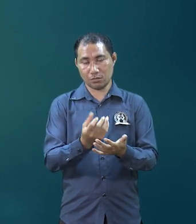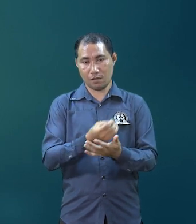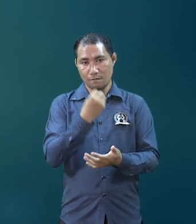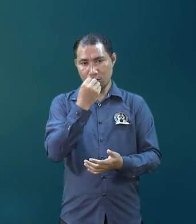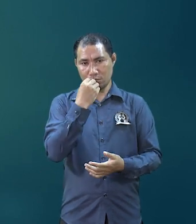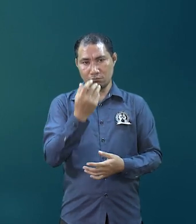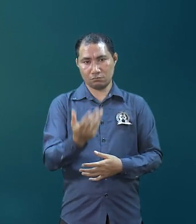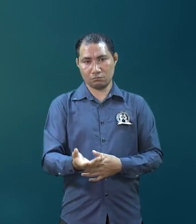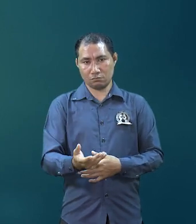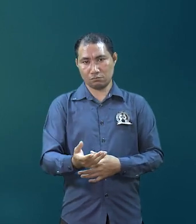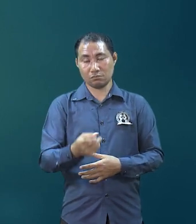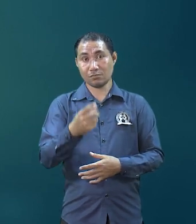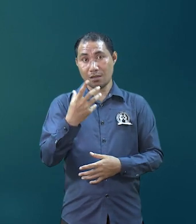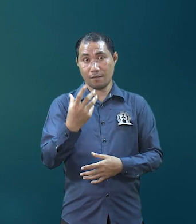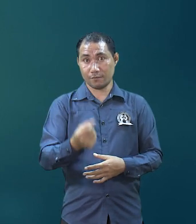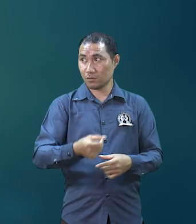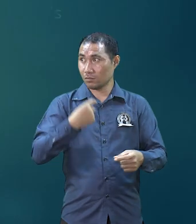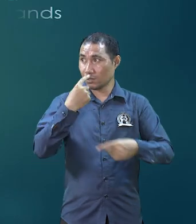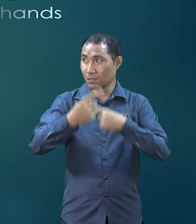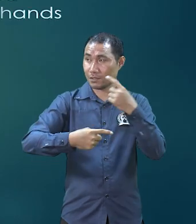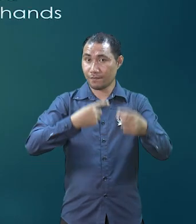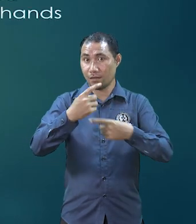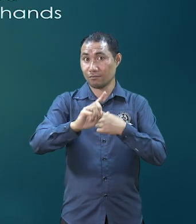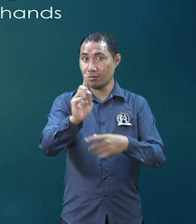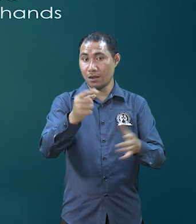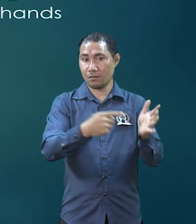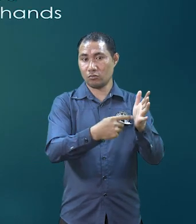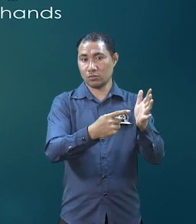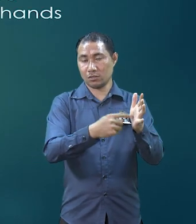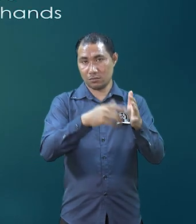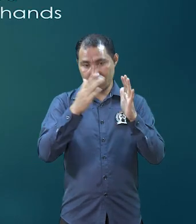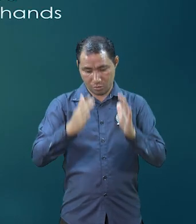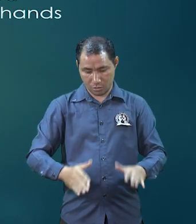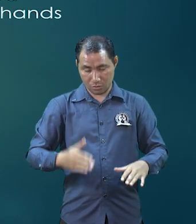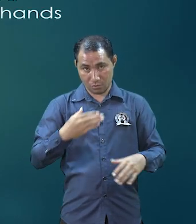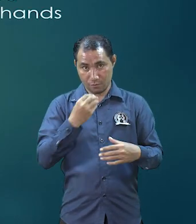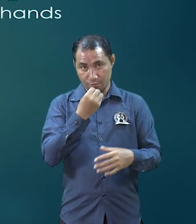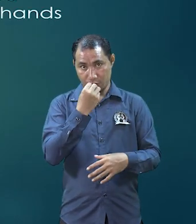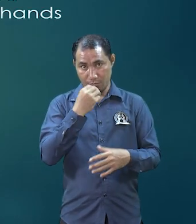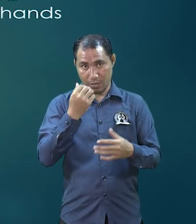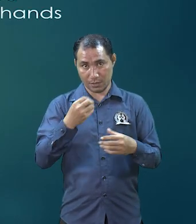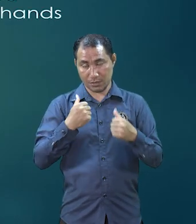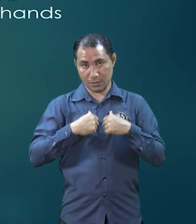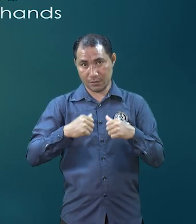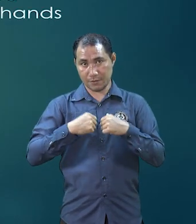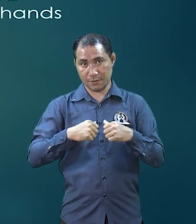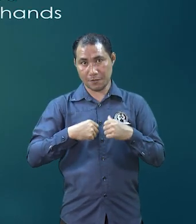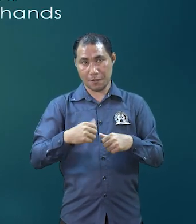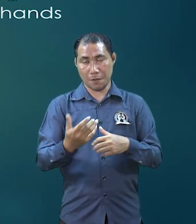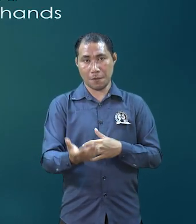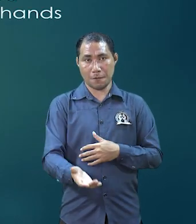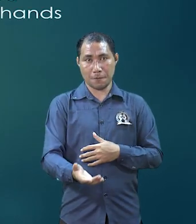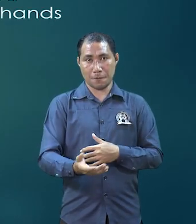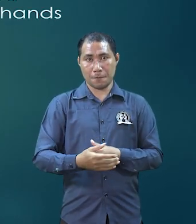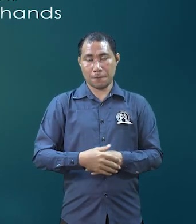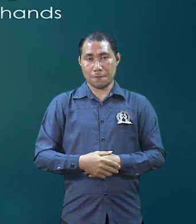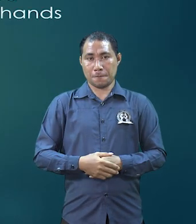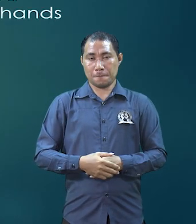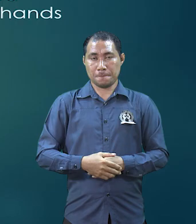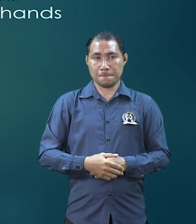You have to identify the importance of personal food practices in producing safe food.